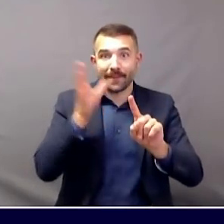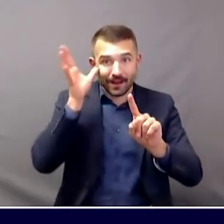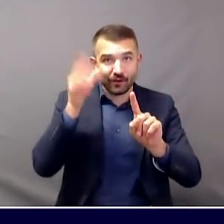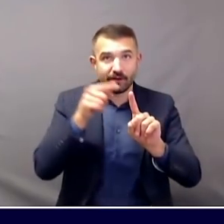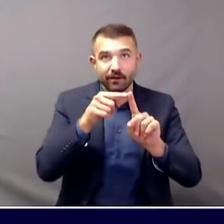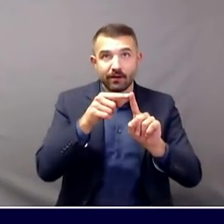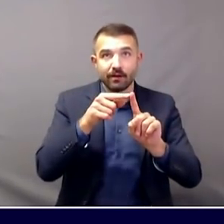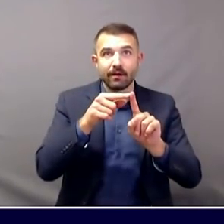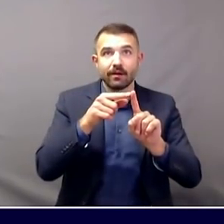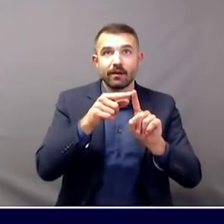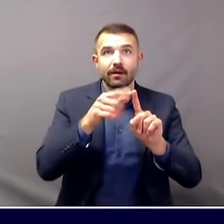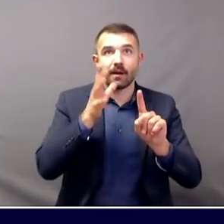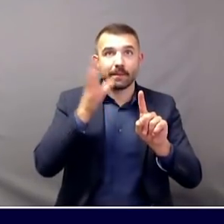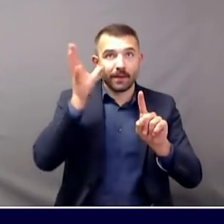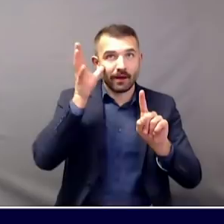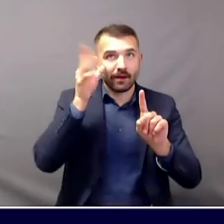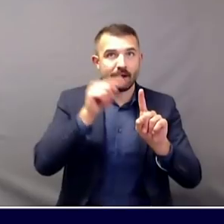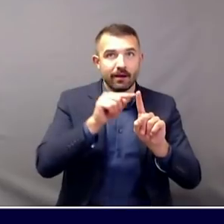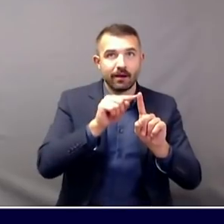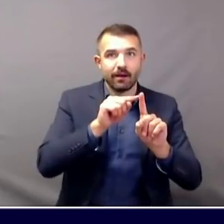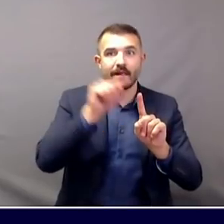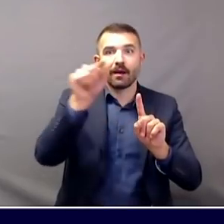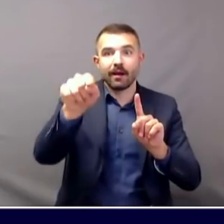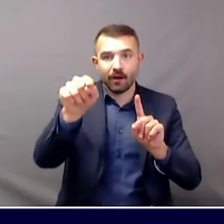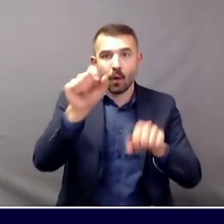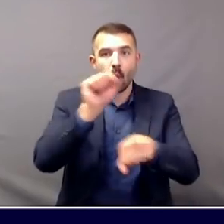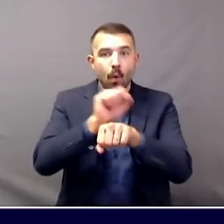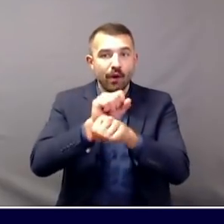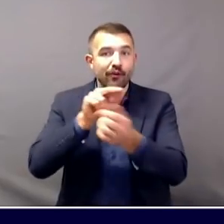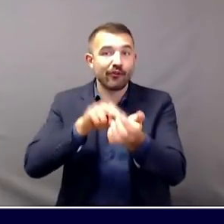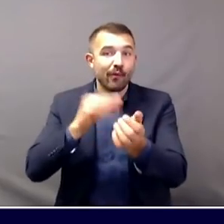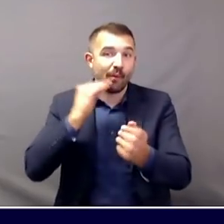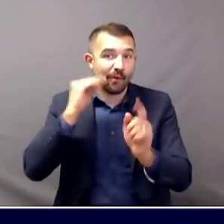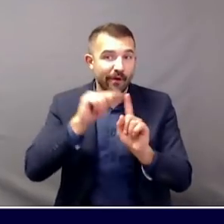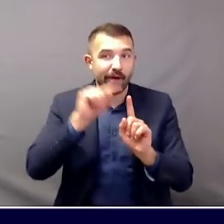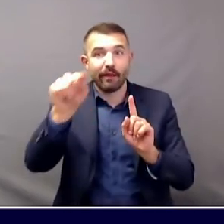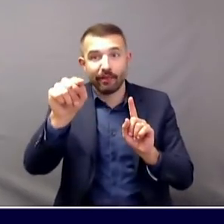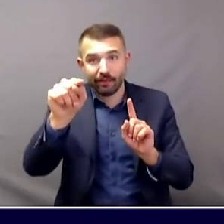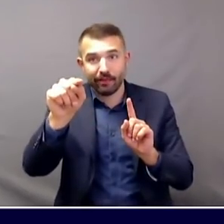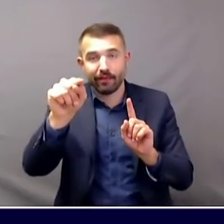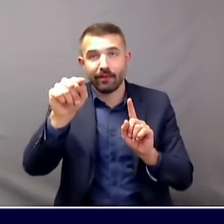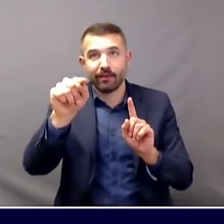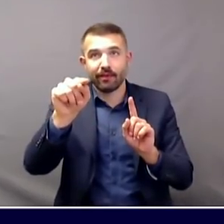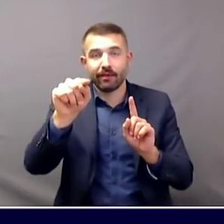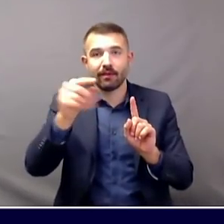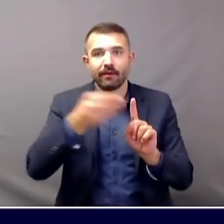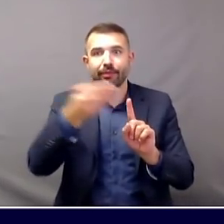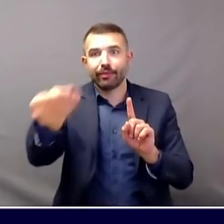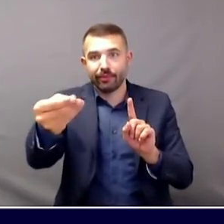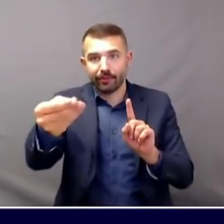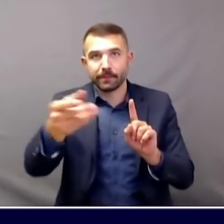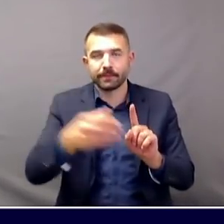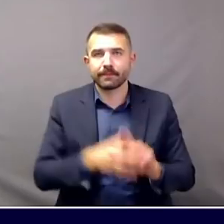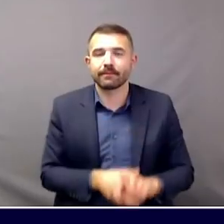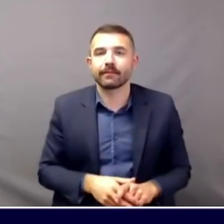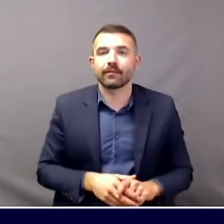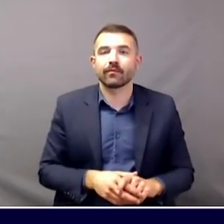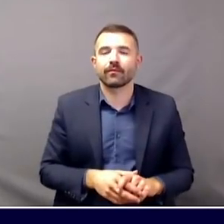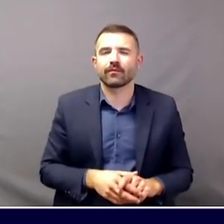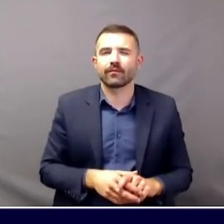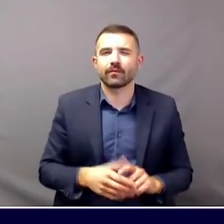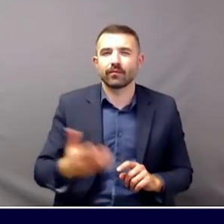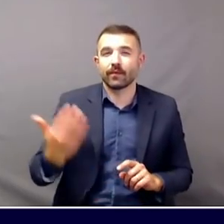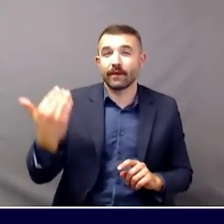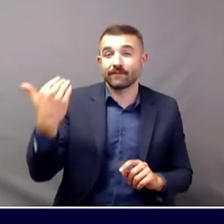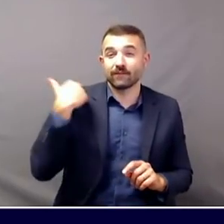care facility. And when you originally announced that connection, I think there had been an additional remove. There was a third person who was actually